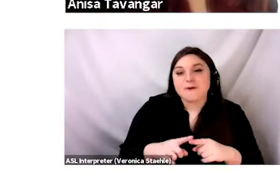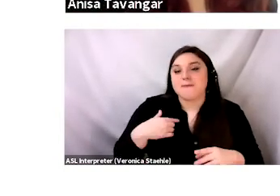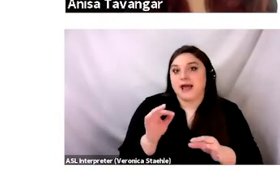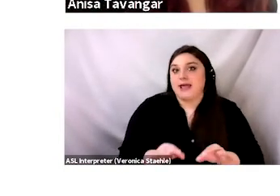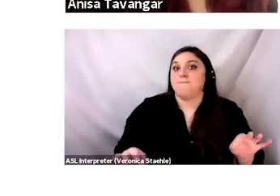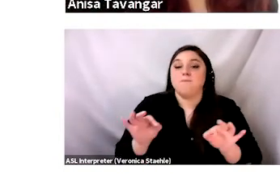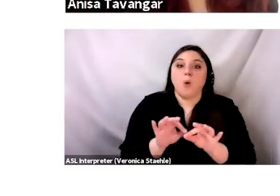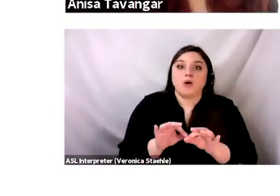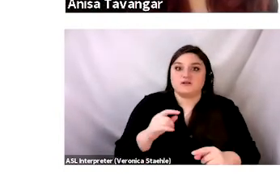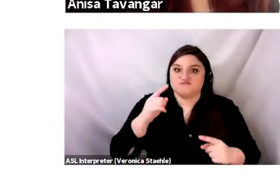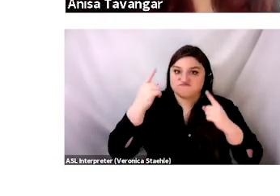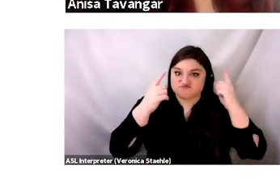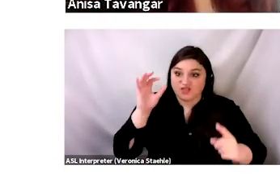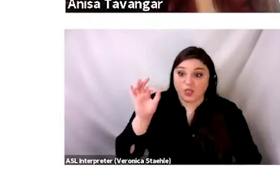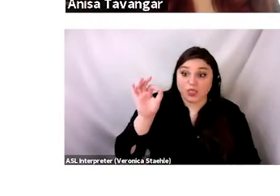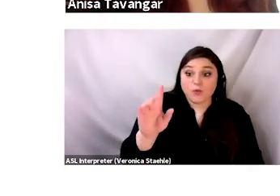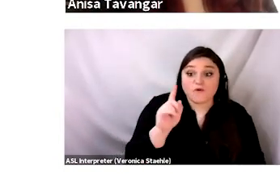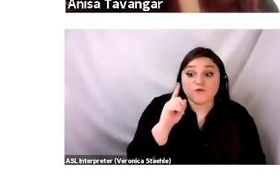it would be that,